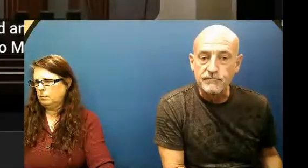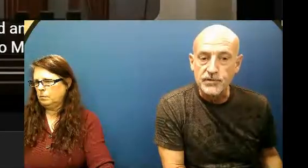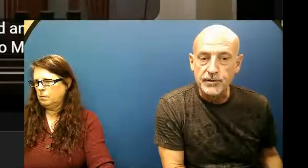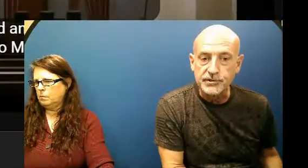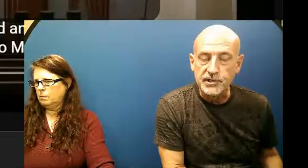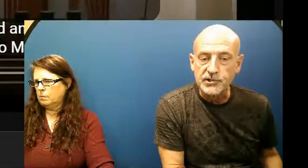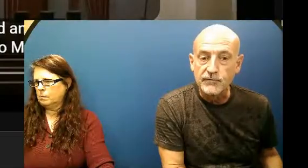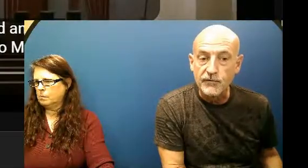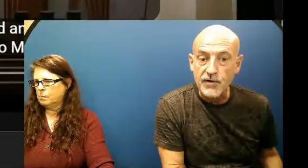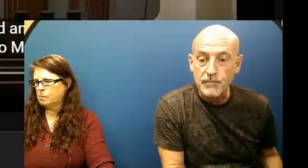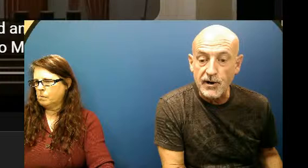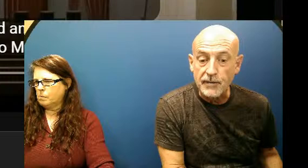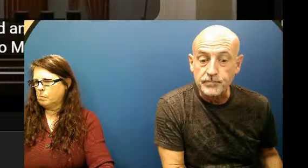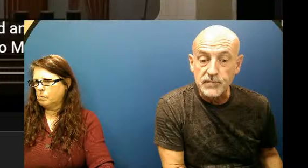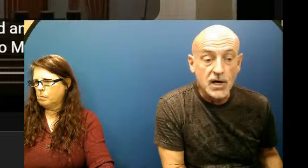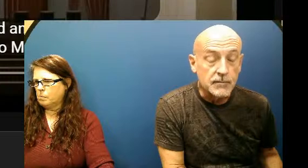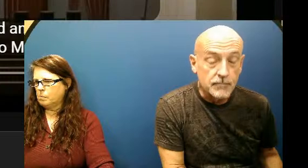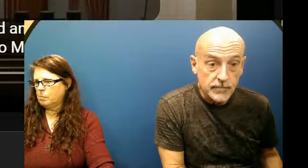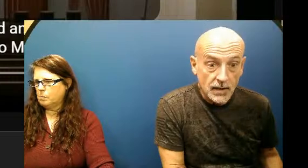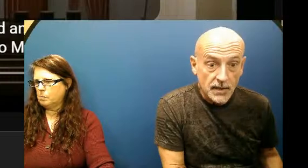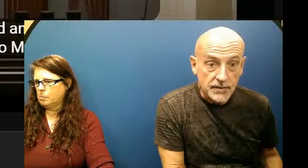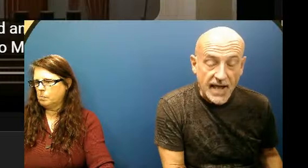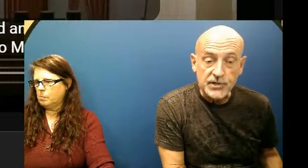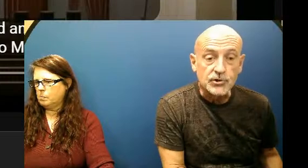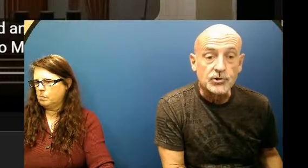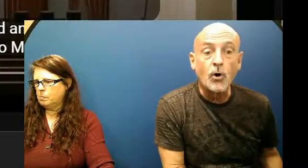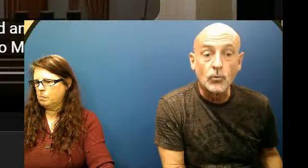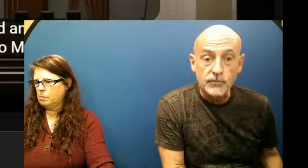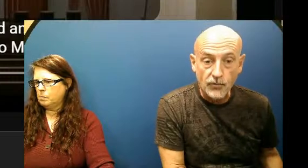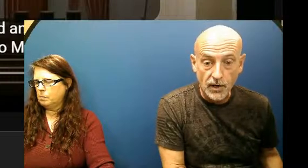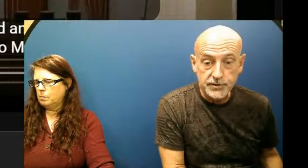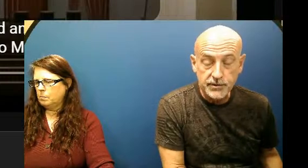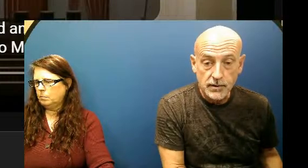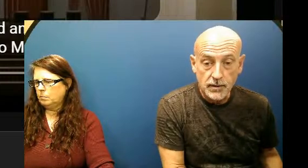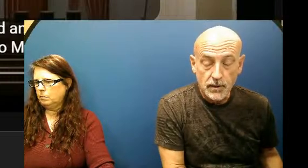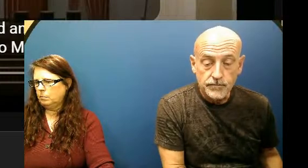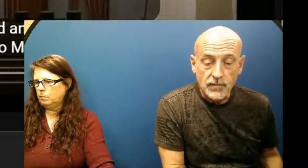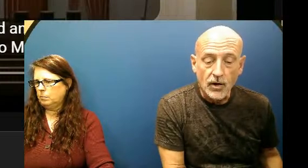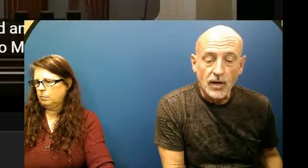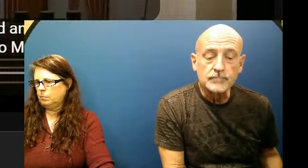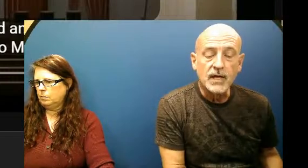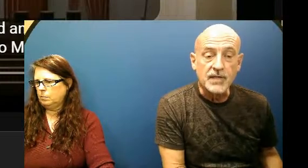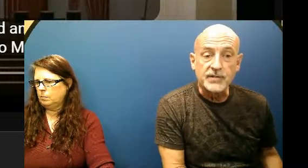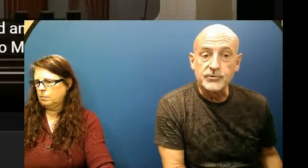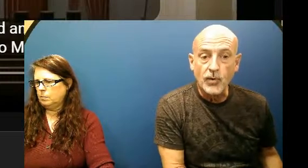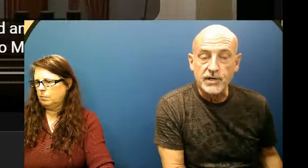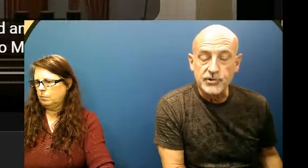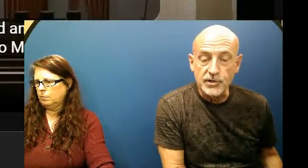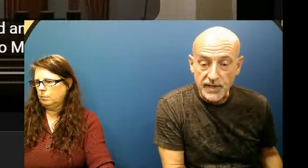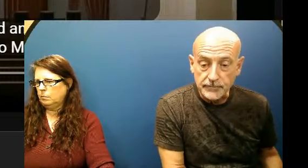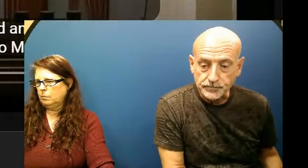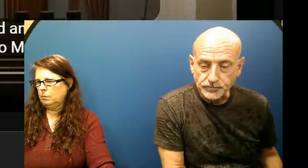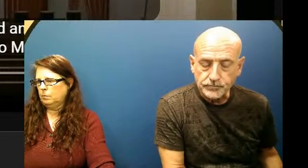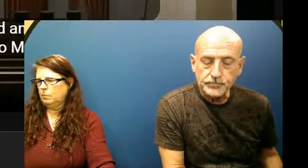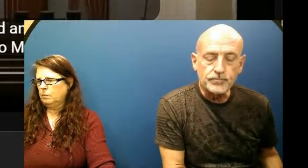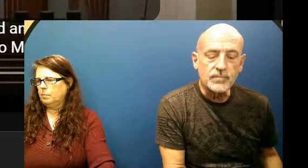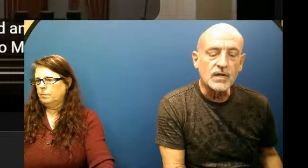with the decisions of a fit parent. None. That is gold for us, right? And that's the way it should